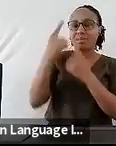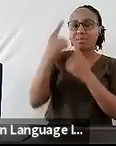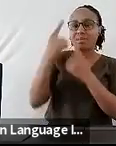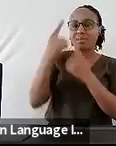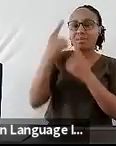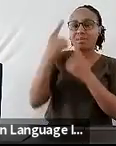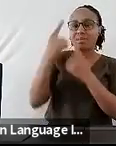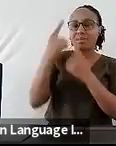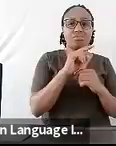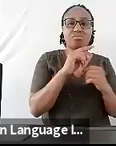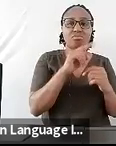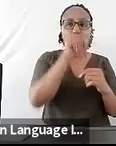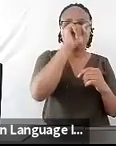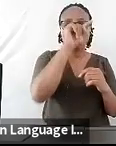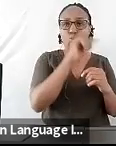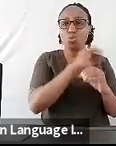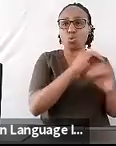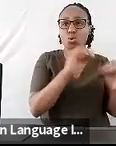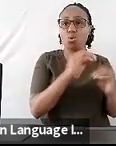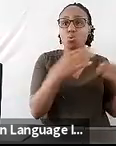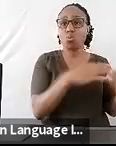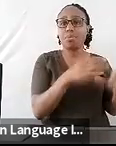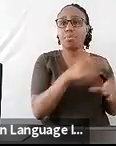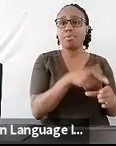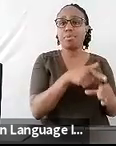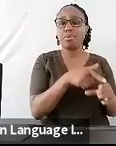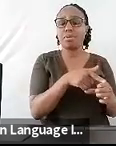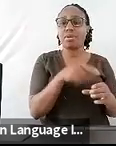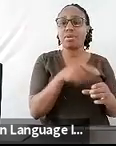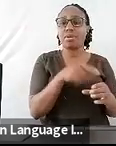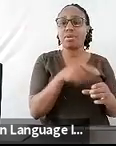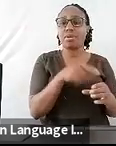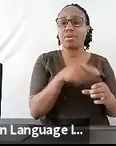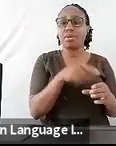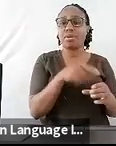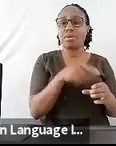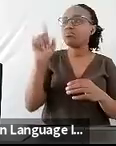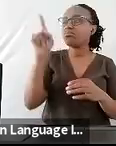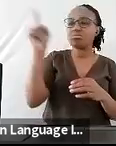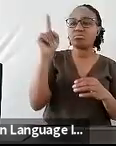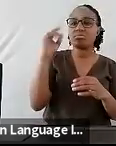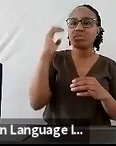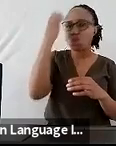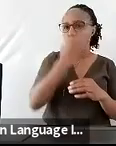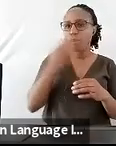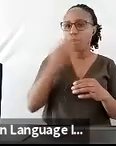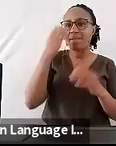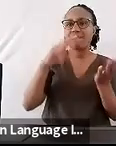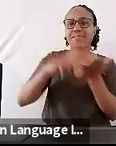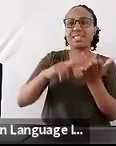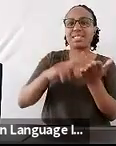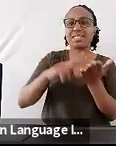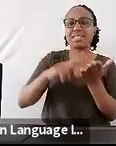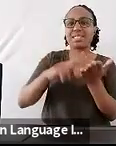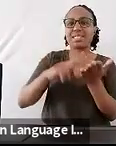The Schengen visa is structured in such a way, when you look at the rejection rates, and the only, I